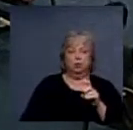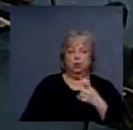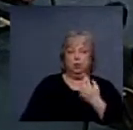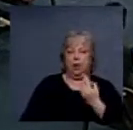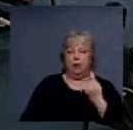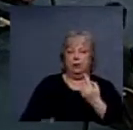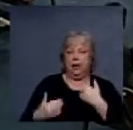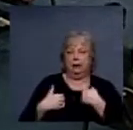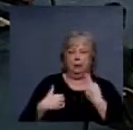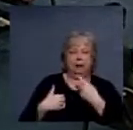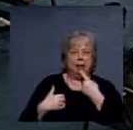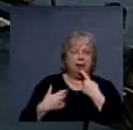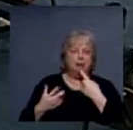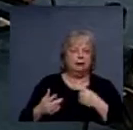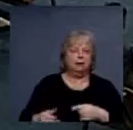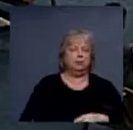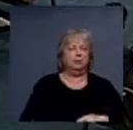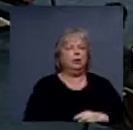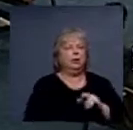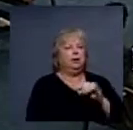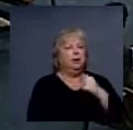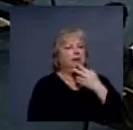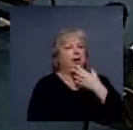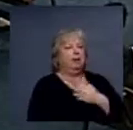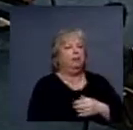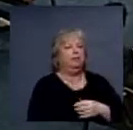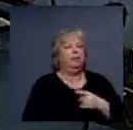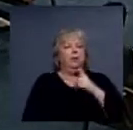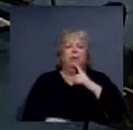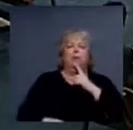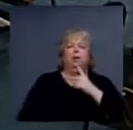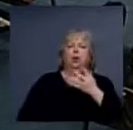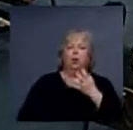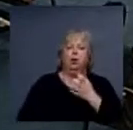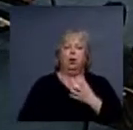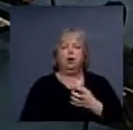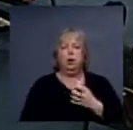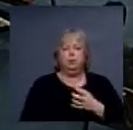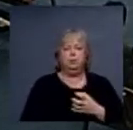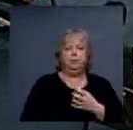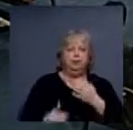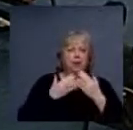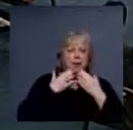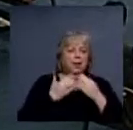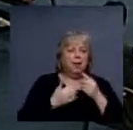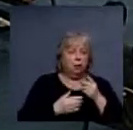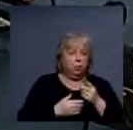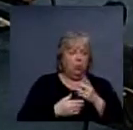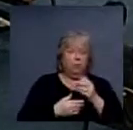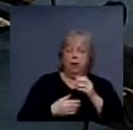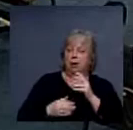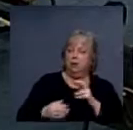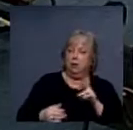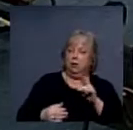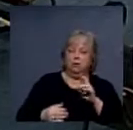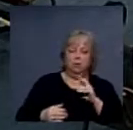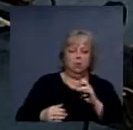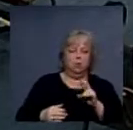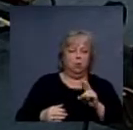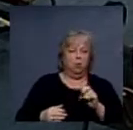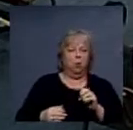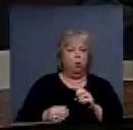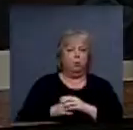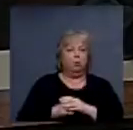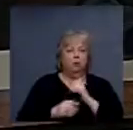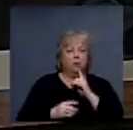something. Yes. Director Hendricks? Thank you, Mayor. I really wanted to thank you and Mr. Moore for sort